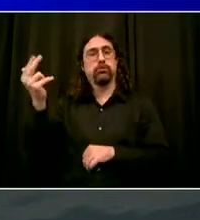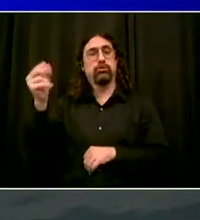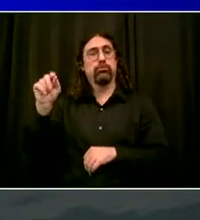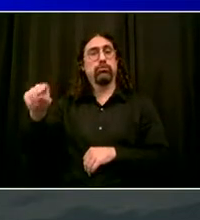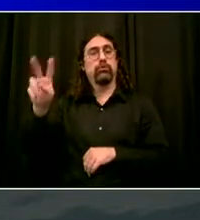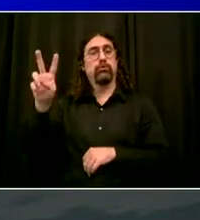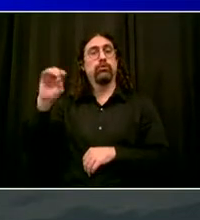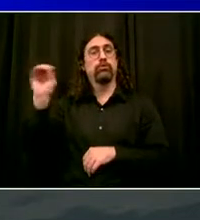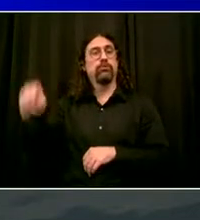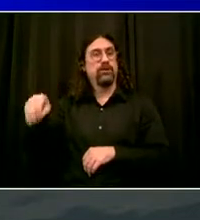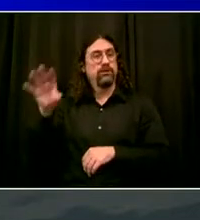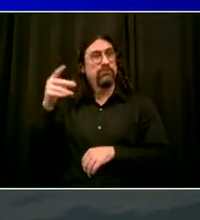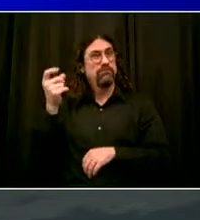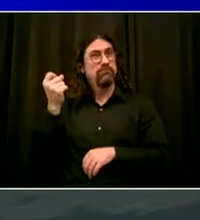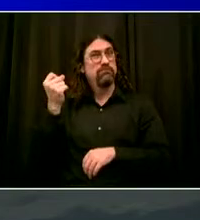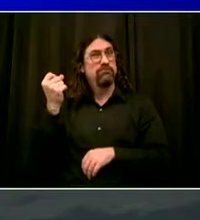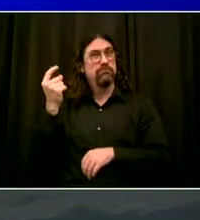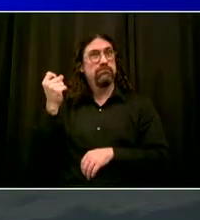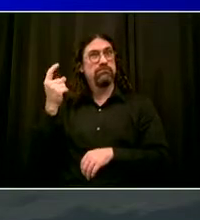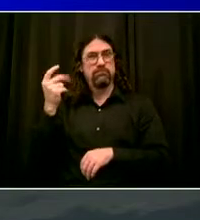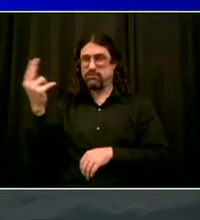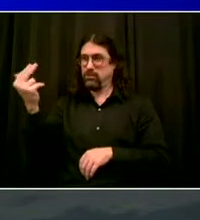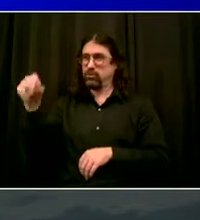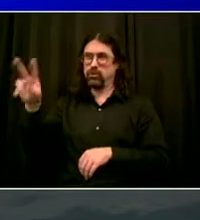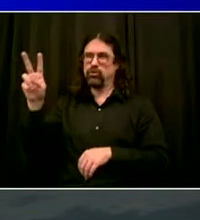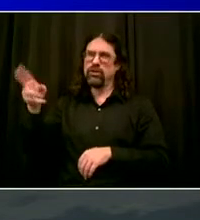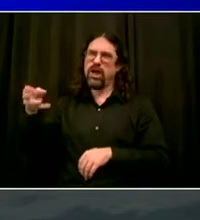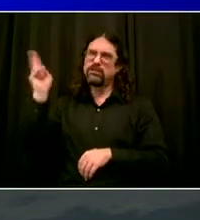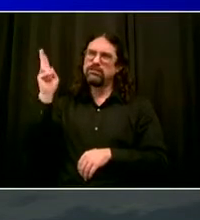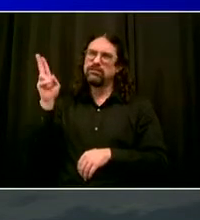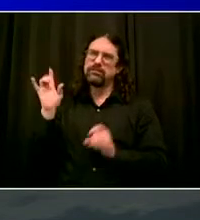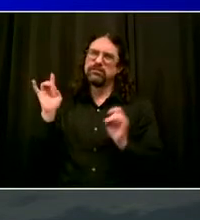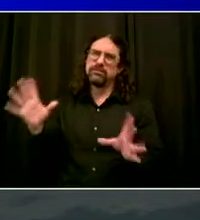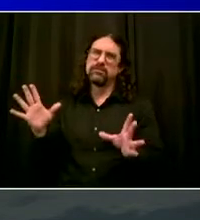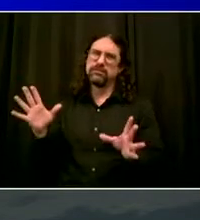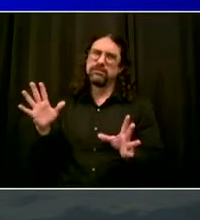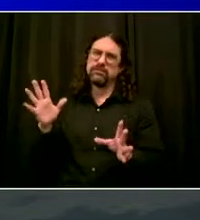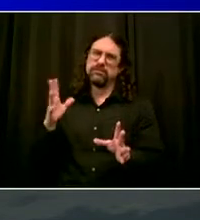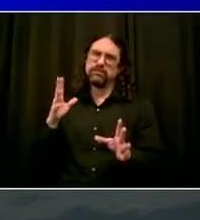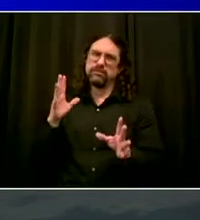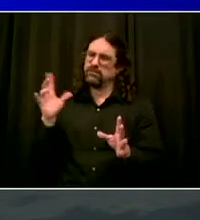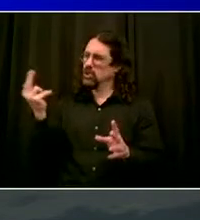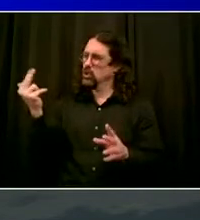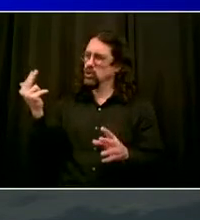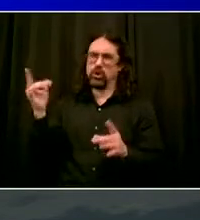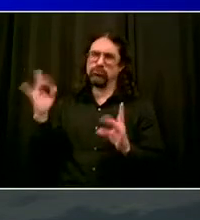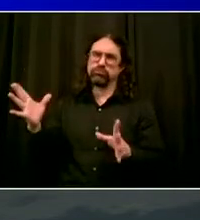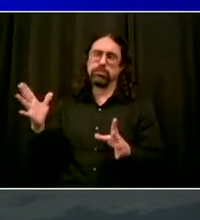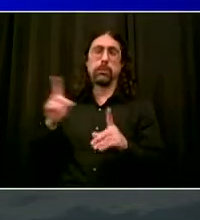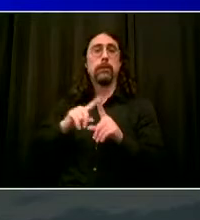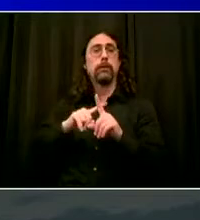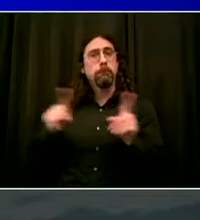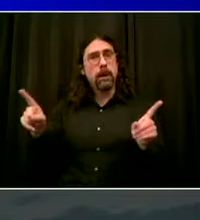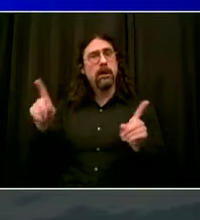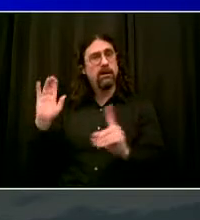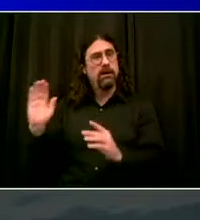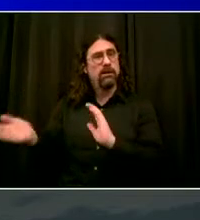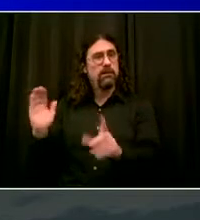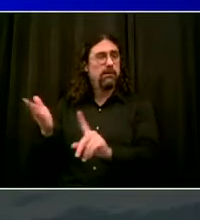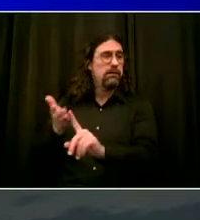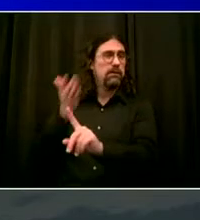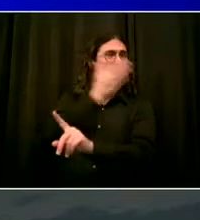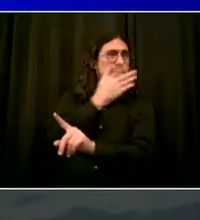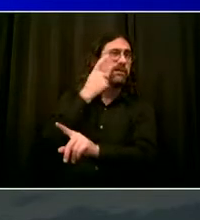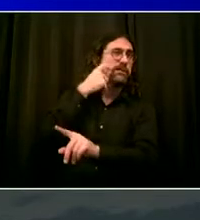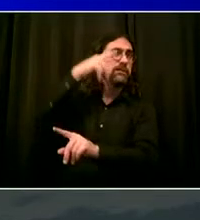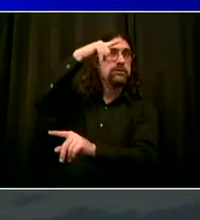afloat the way it helped people bring back their businesses and the way it could do that again and the sheer impact of New Yorkers doing the right